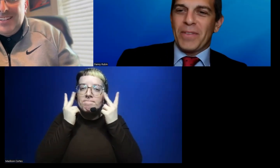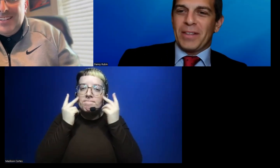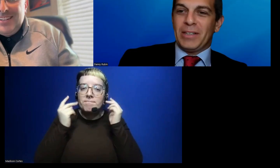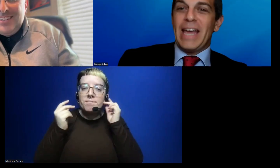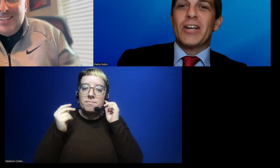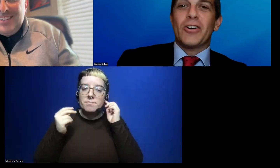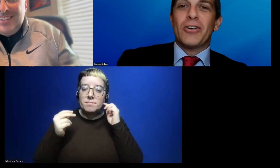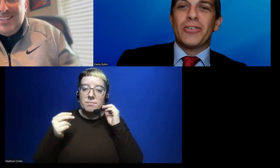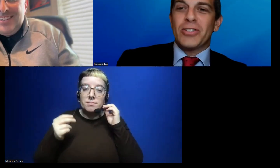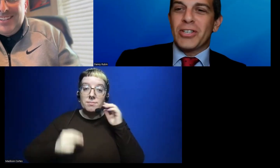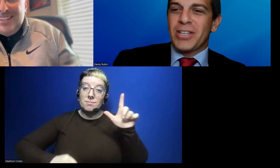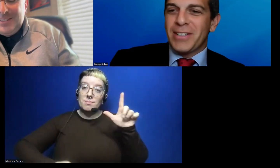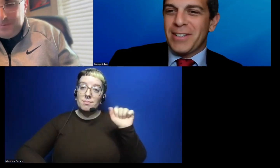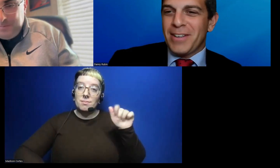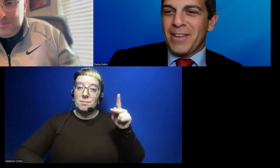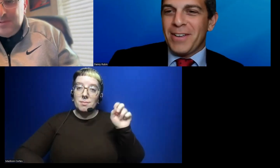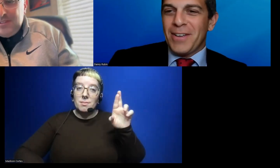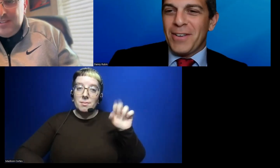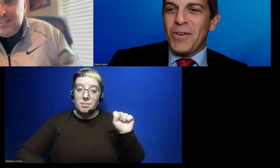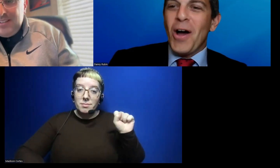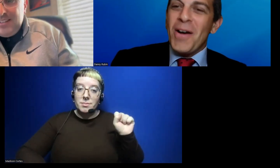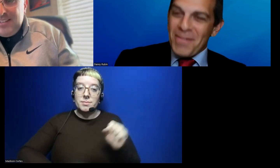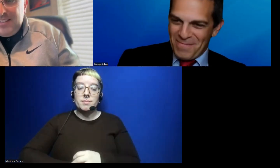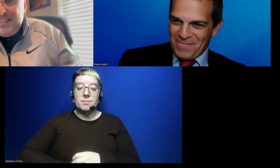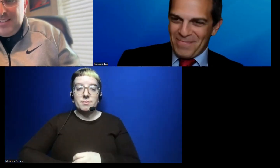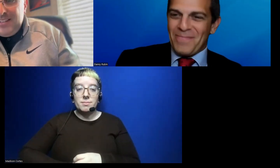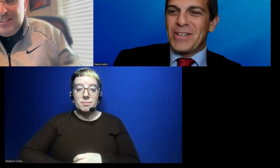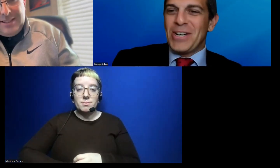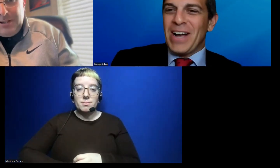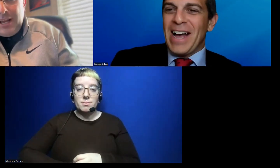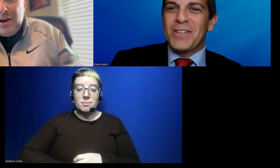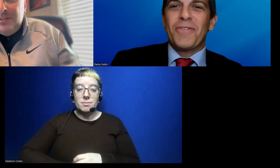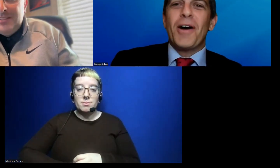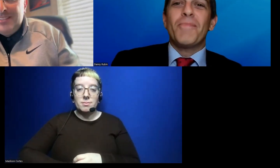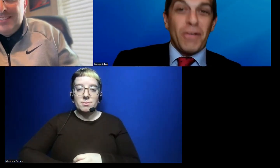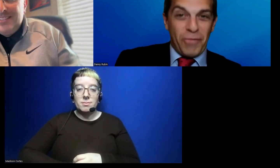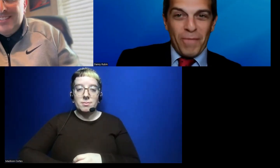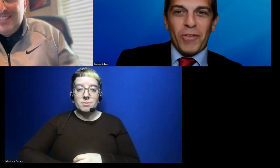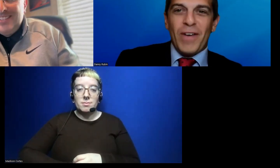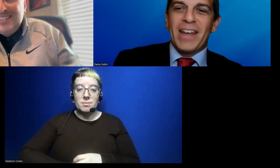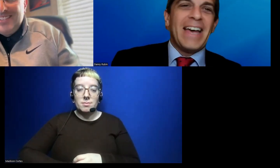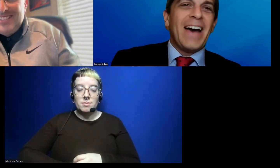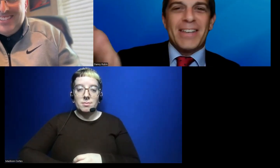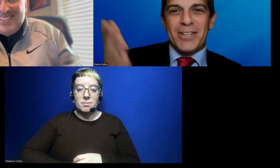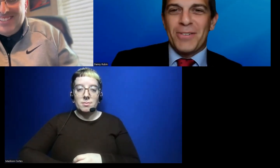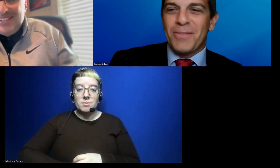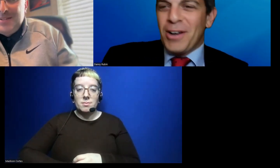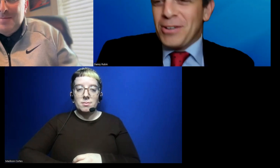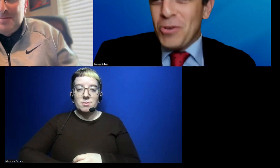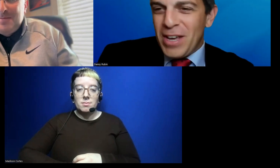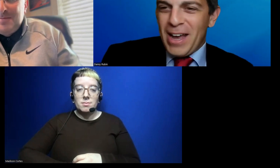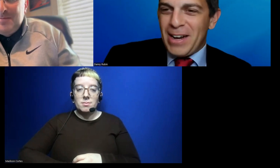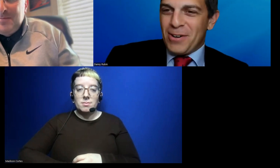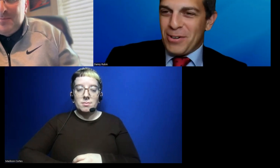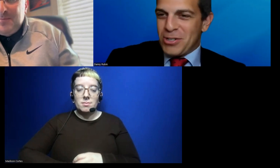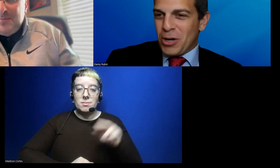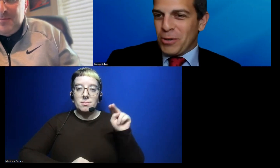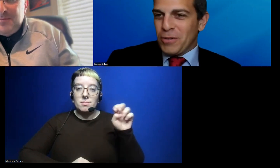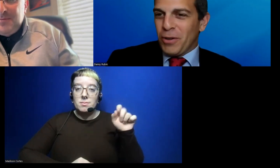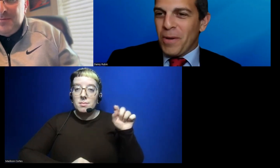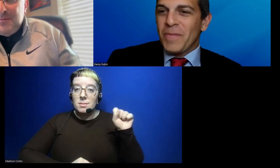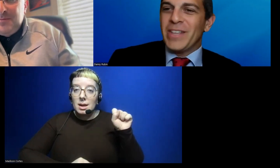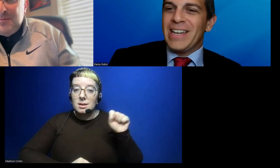today. Lakers, you There Michelle we go. Kaiser from Fluvanna County, so UVA